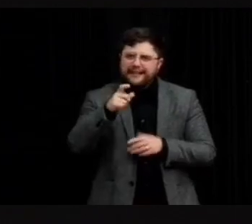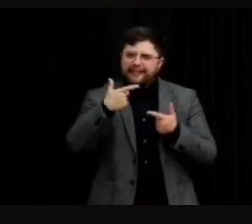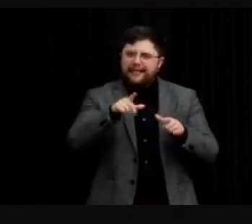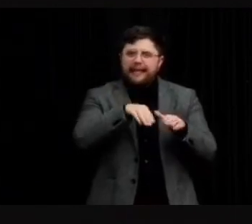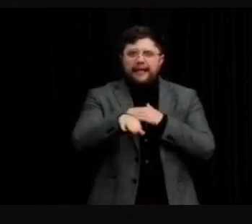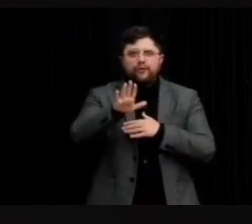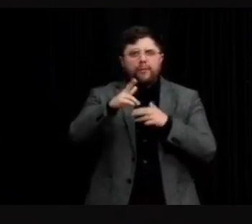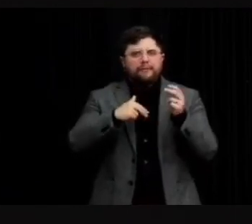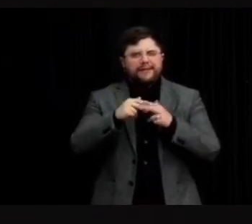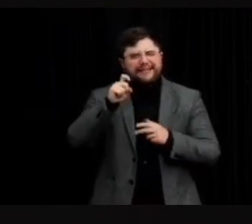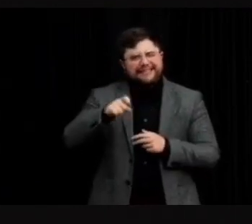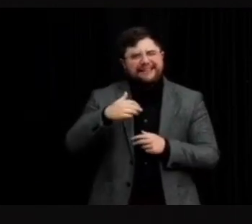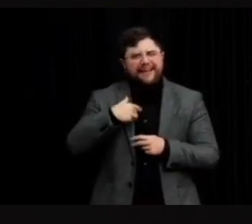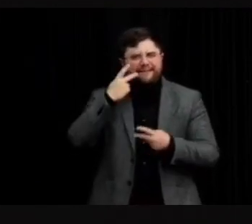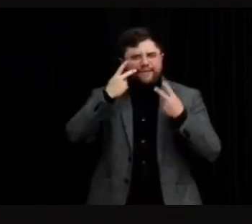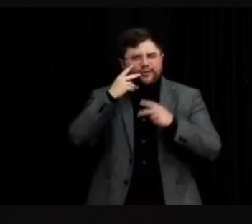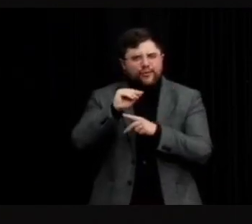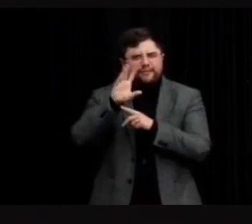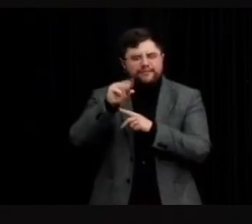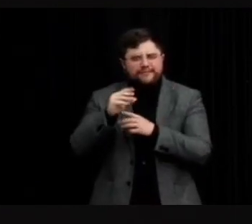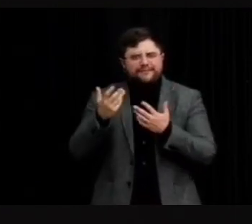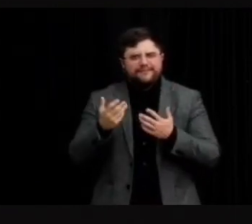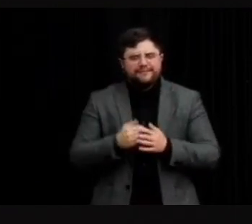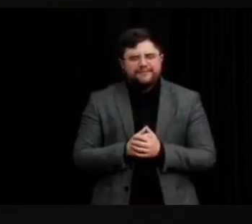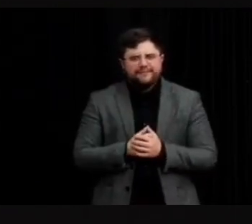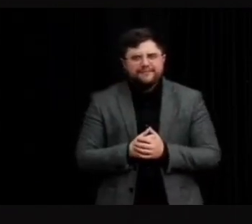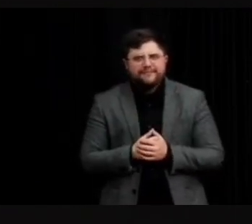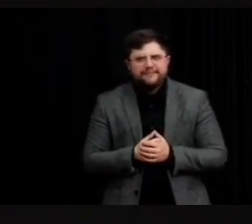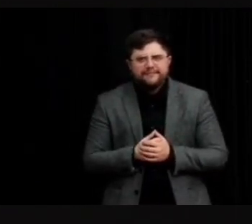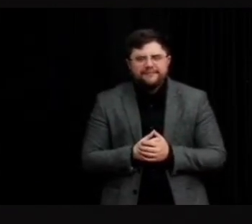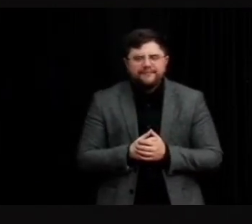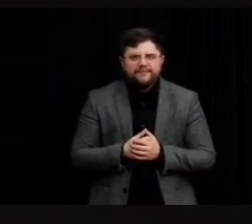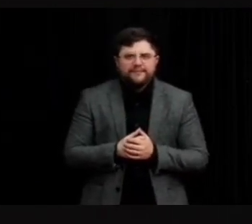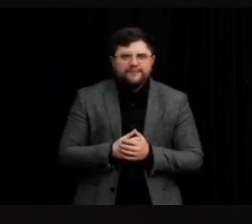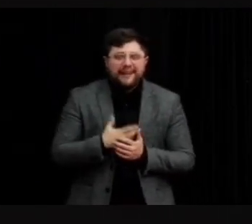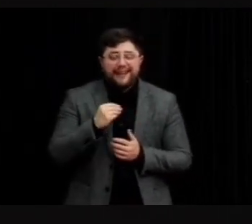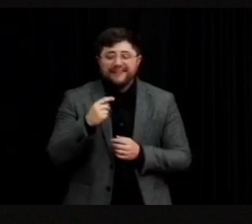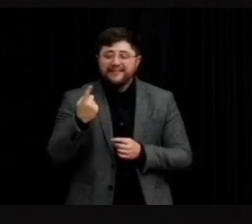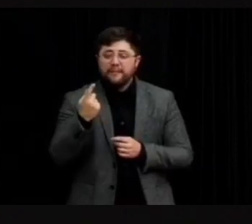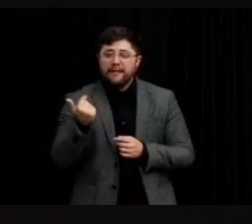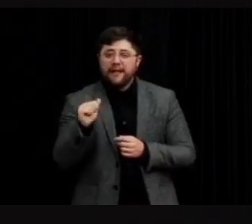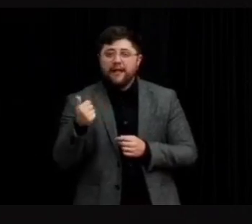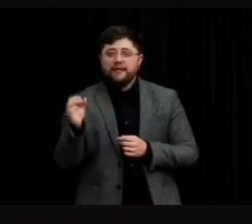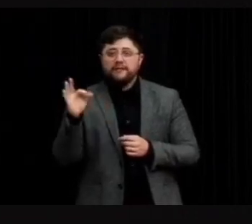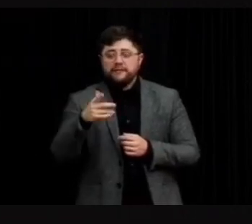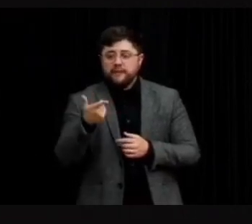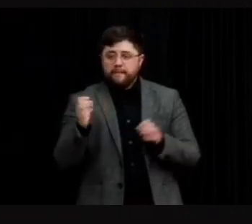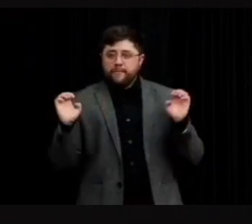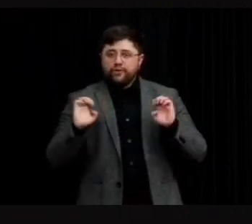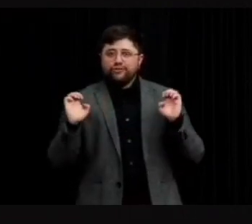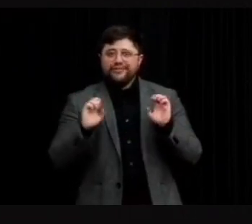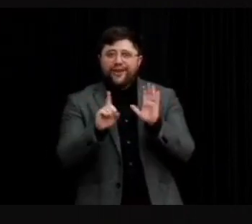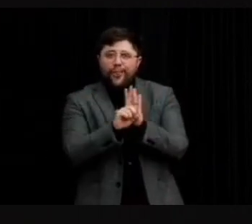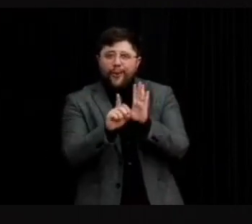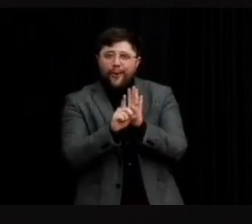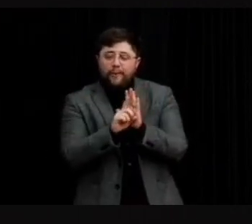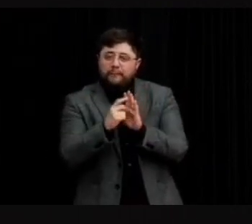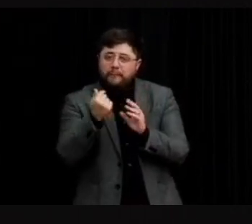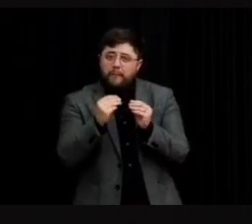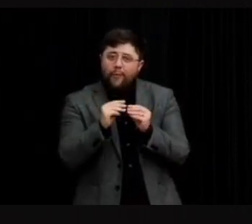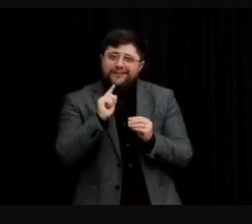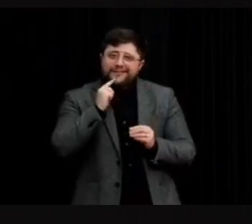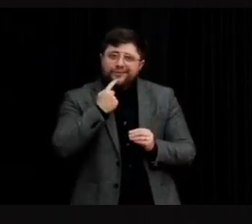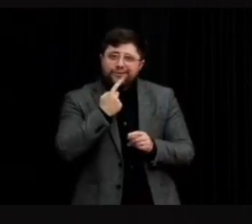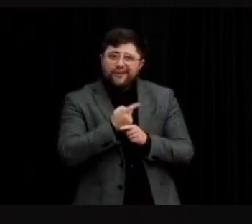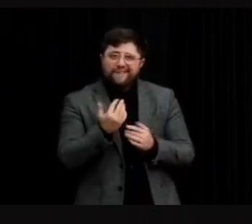building. Getting into something a little bit more serious than that, right? Thinking about emergency alarms,